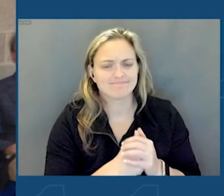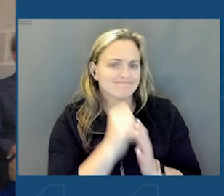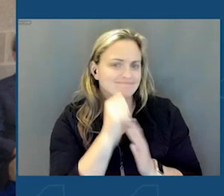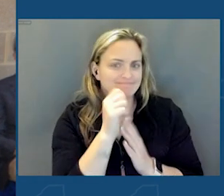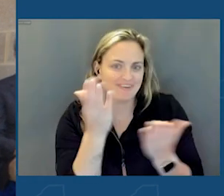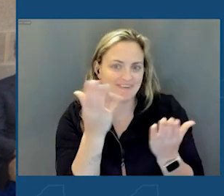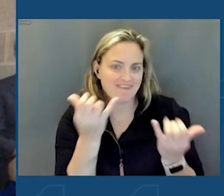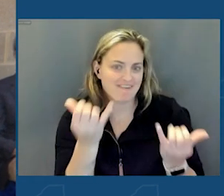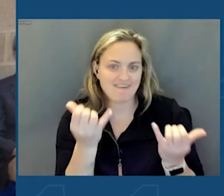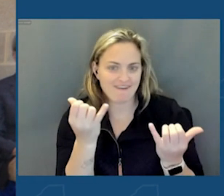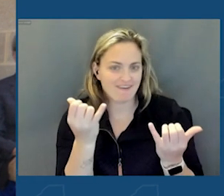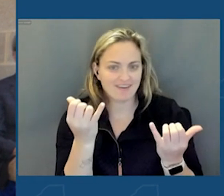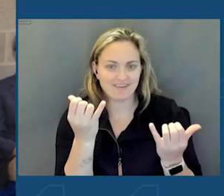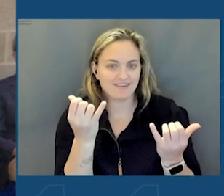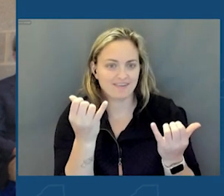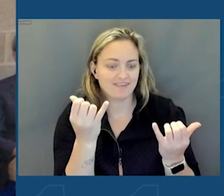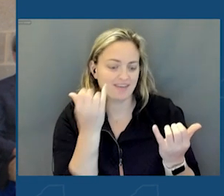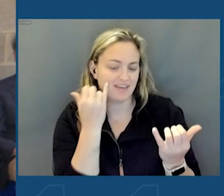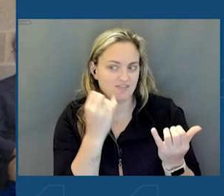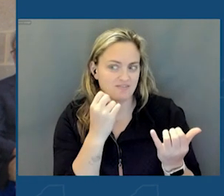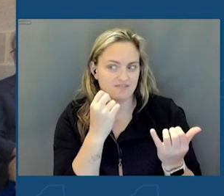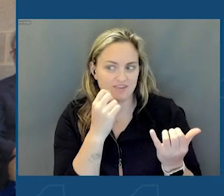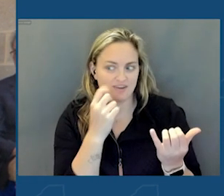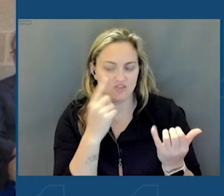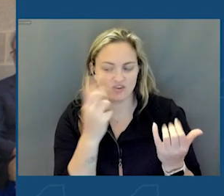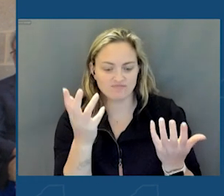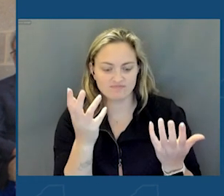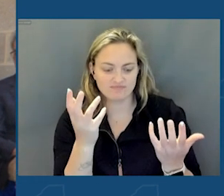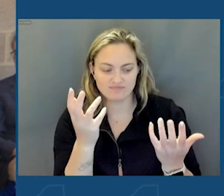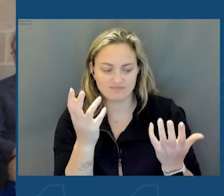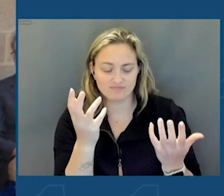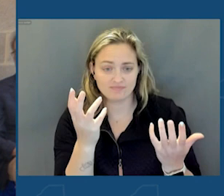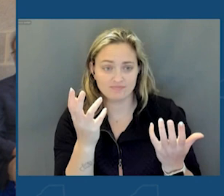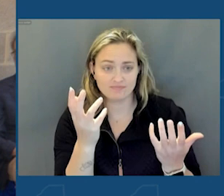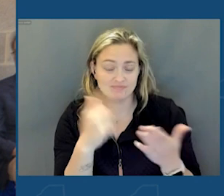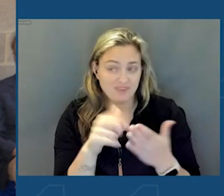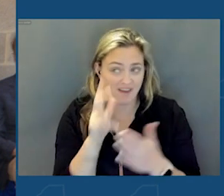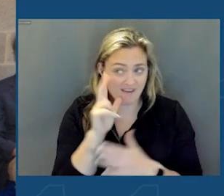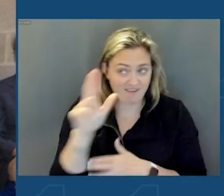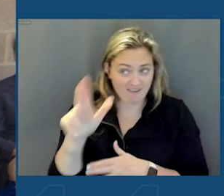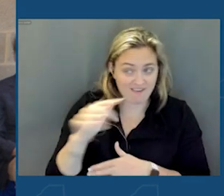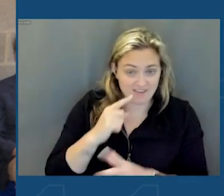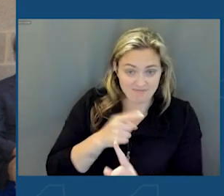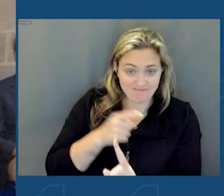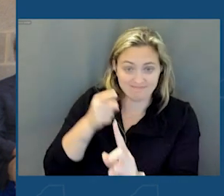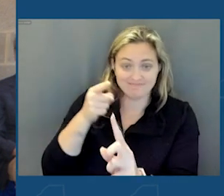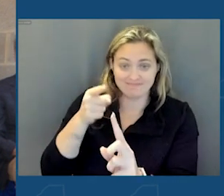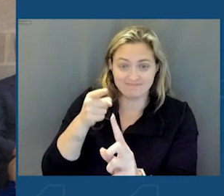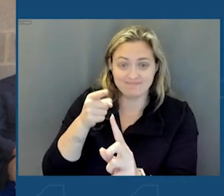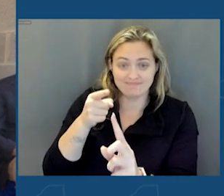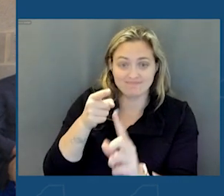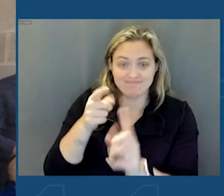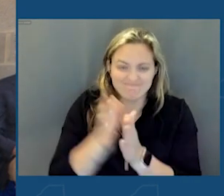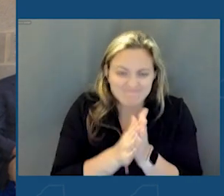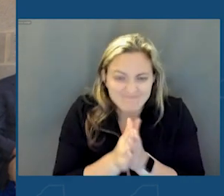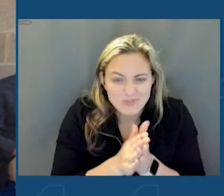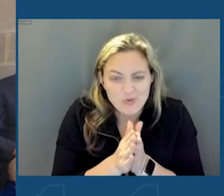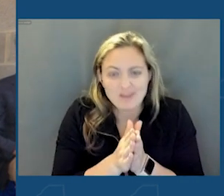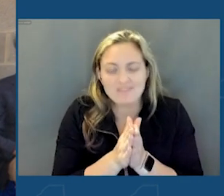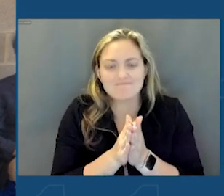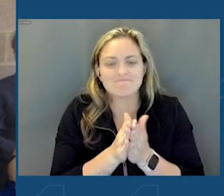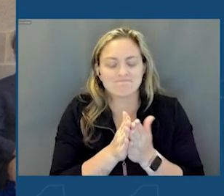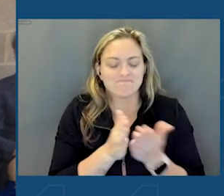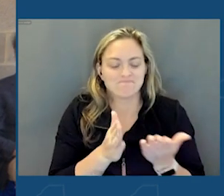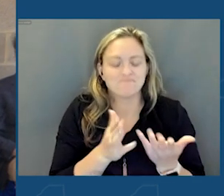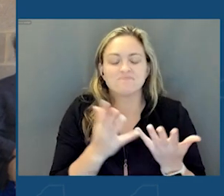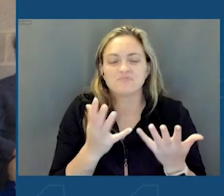today if it wasn't for what I hear, his initiative and drive. So I would like